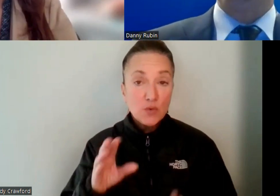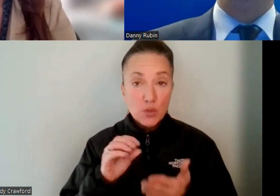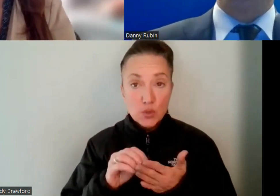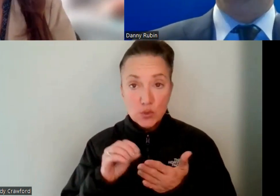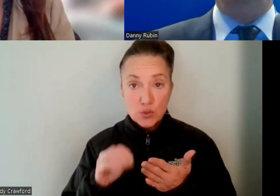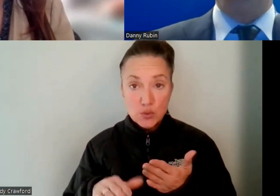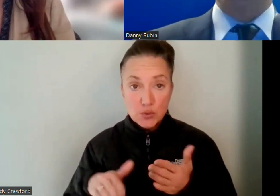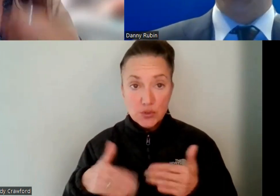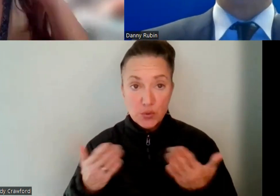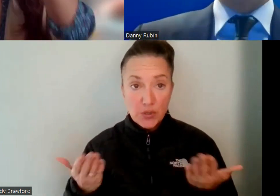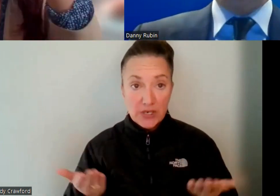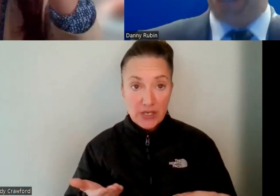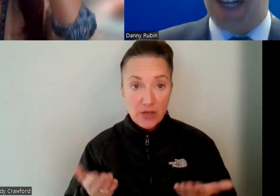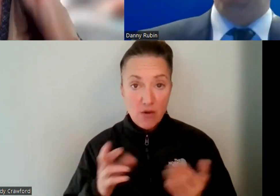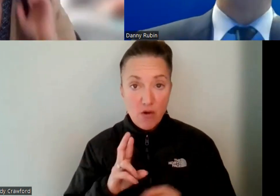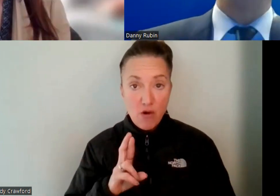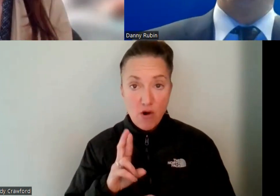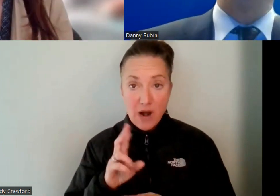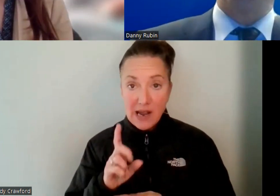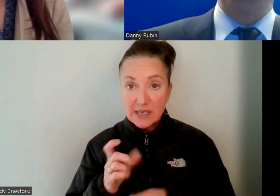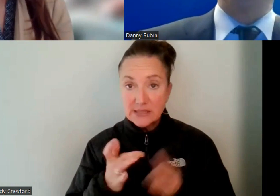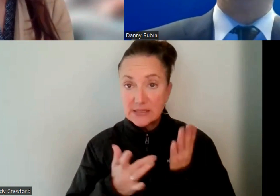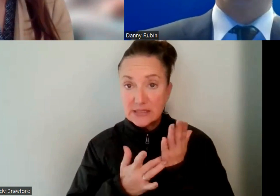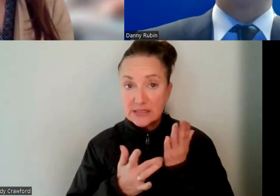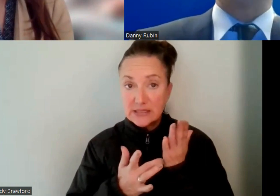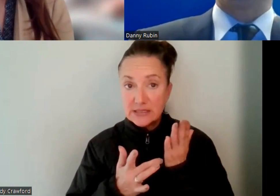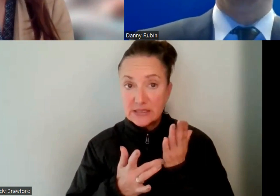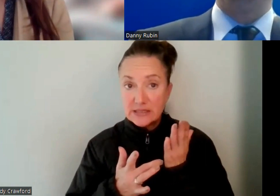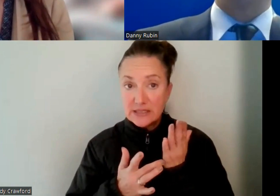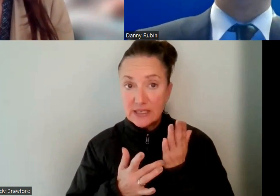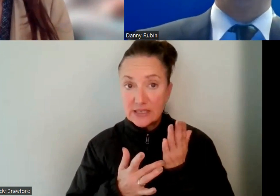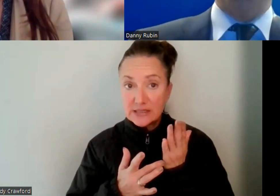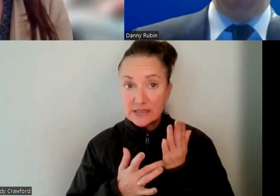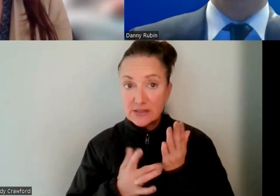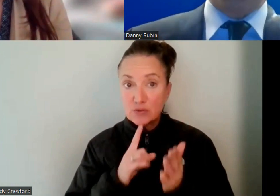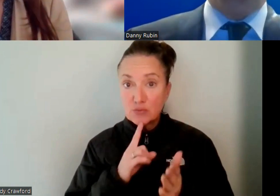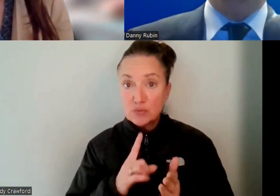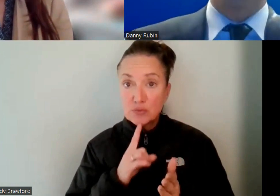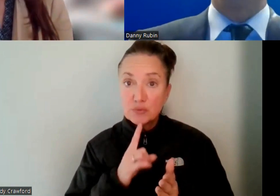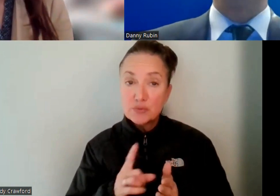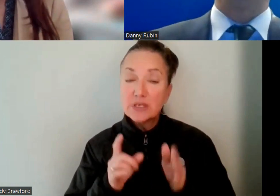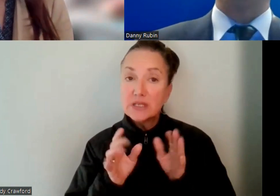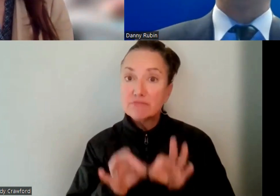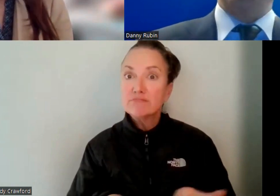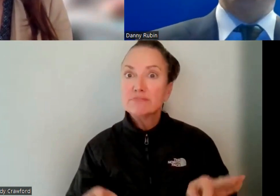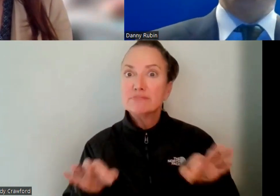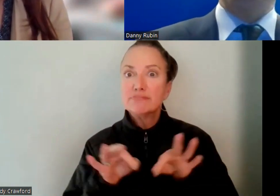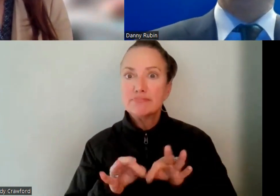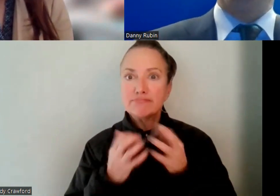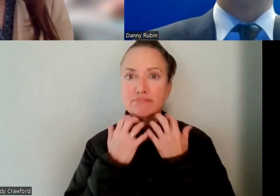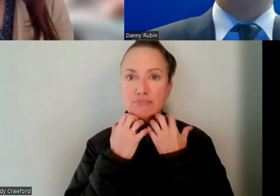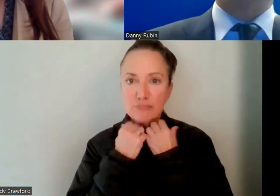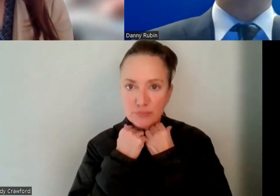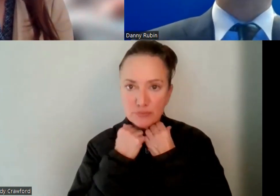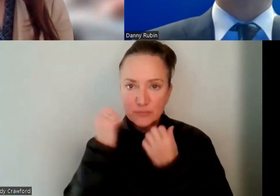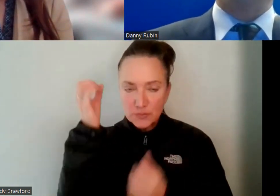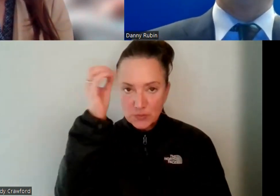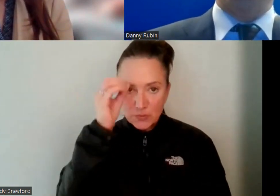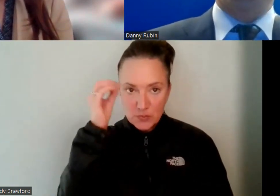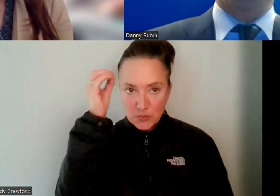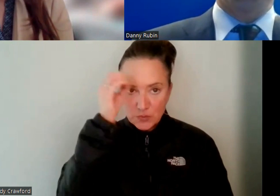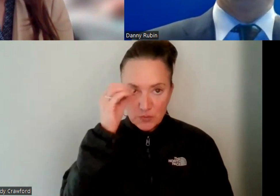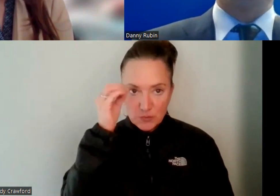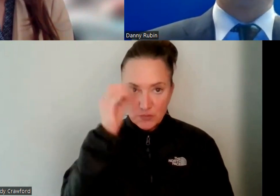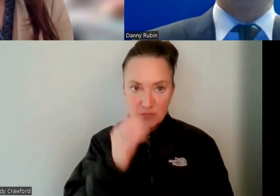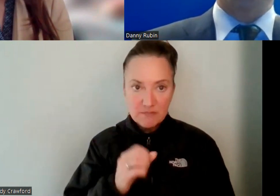actually, interested in a pharmacy tech position, I hope you found that piece of advice extremely valuable because, maybe she'll help you